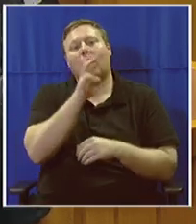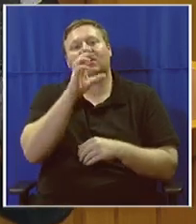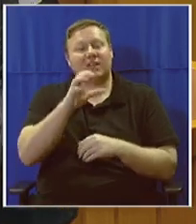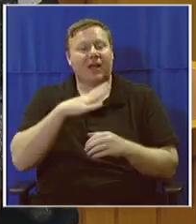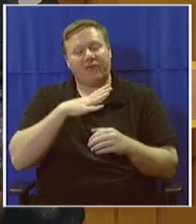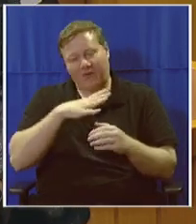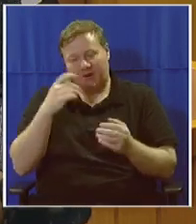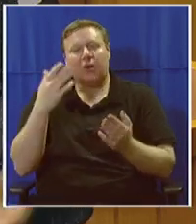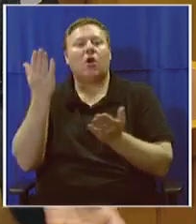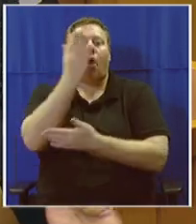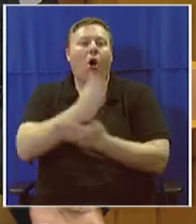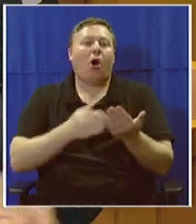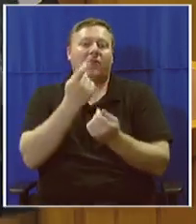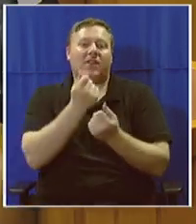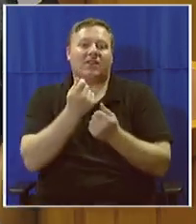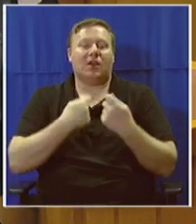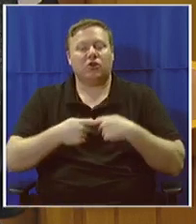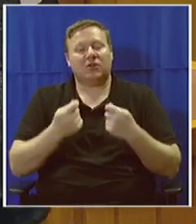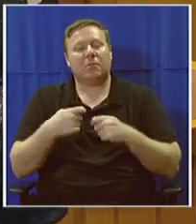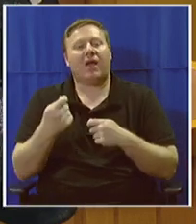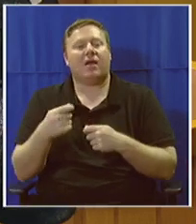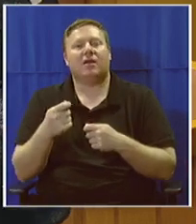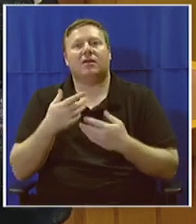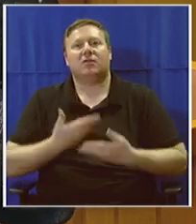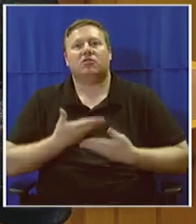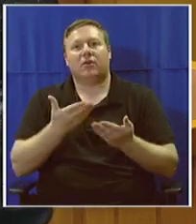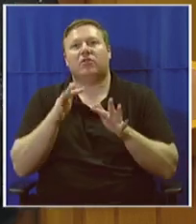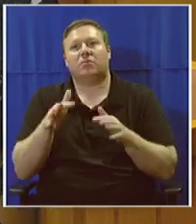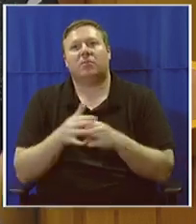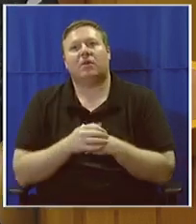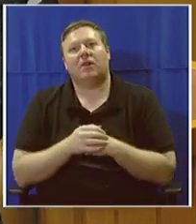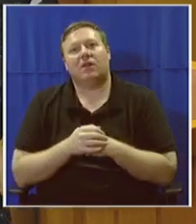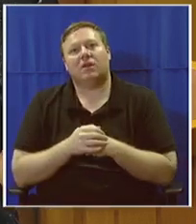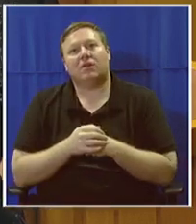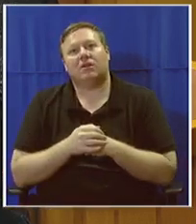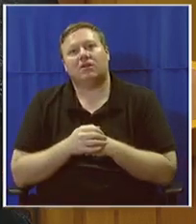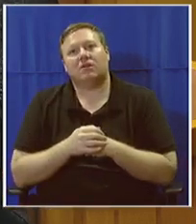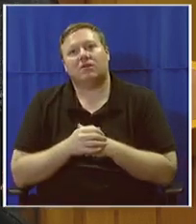paid to the civil servants in the country.